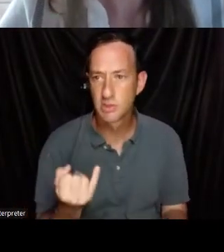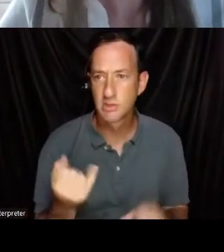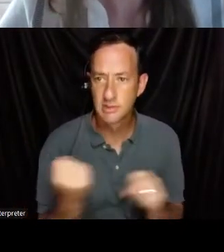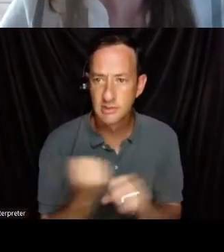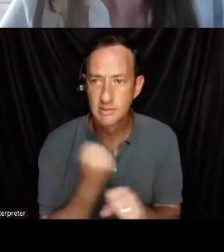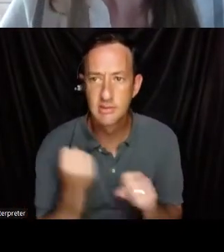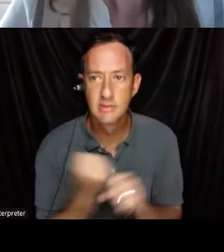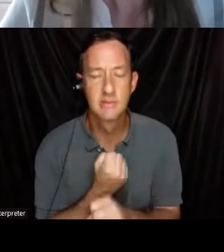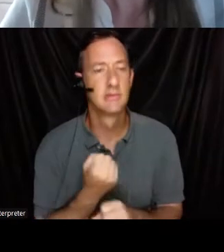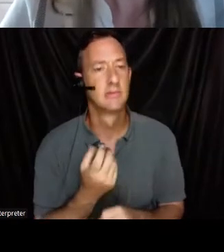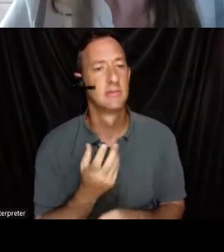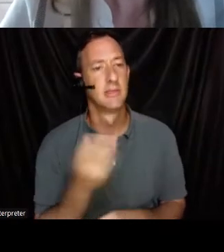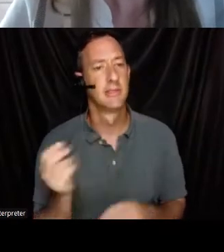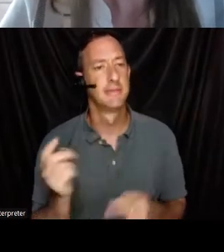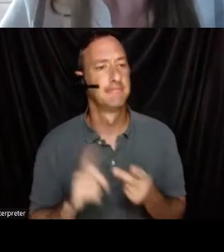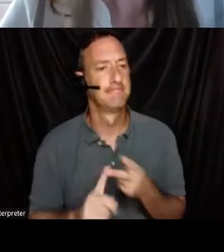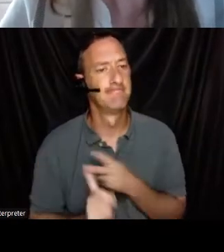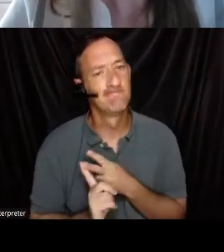are just